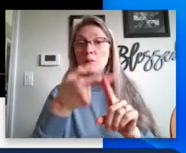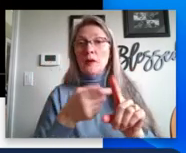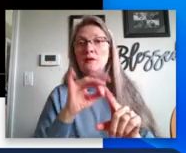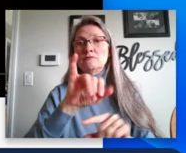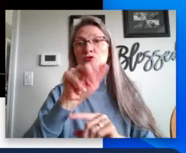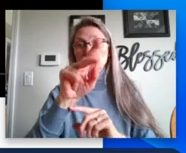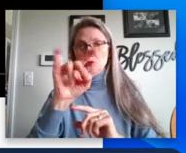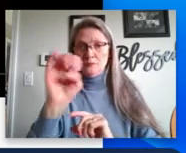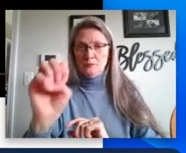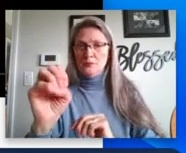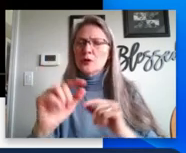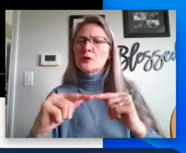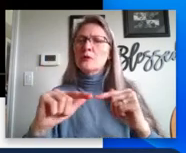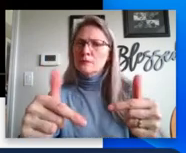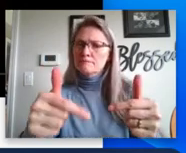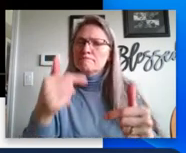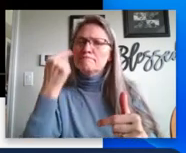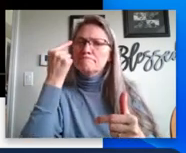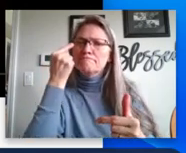June.